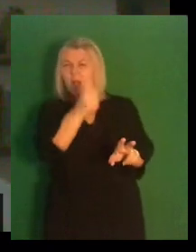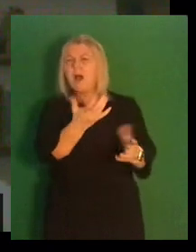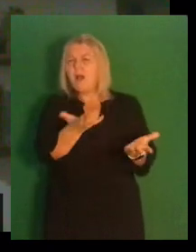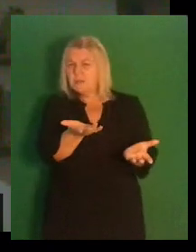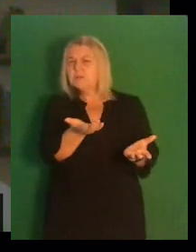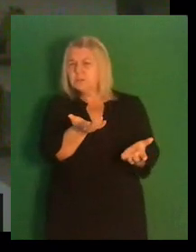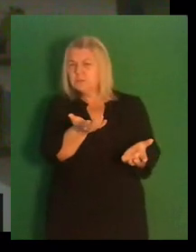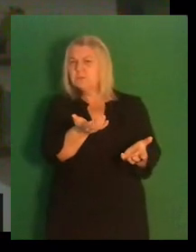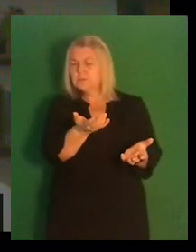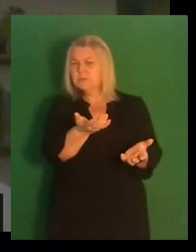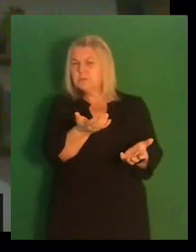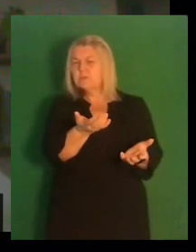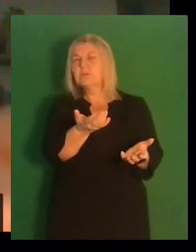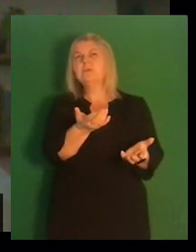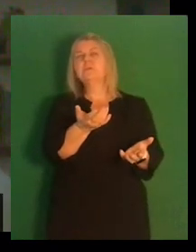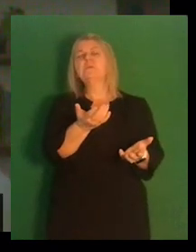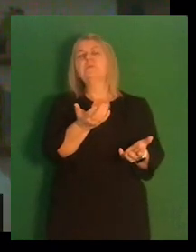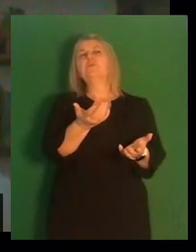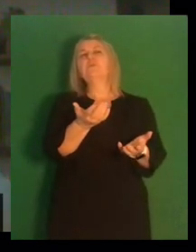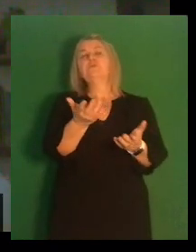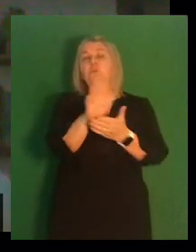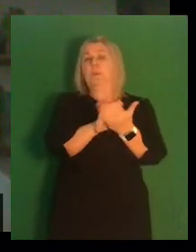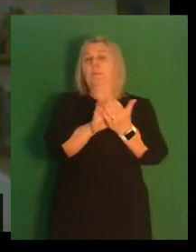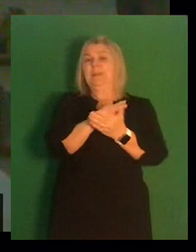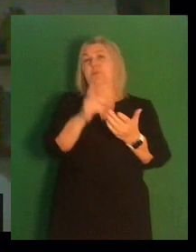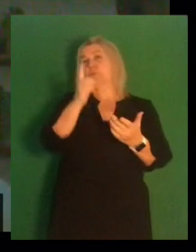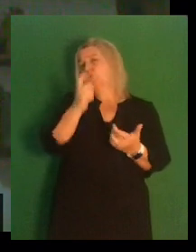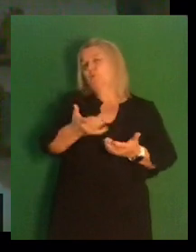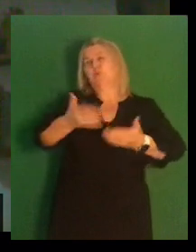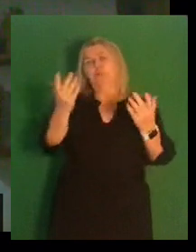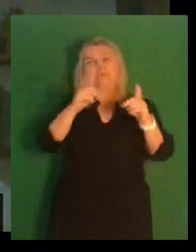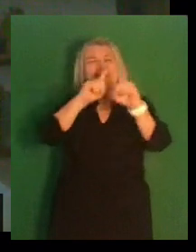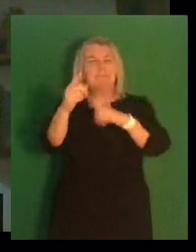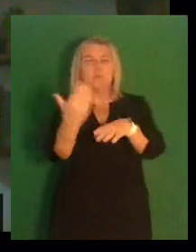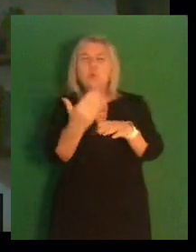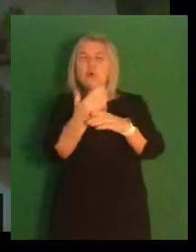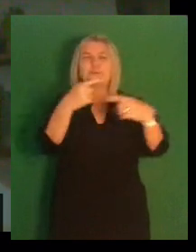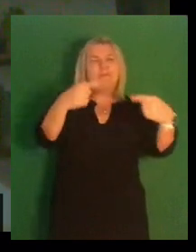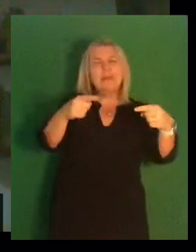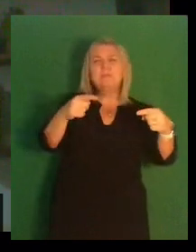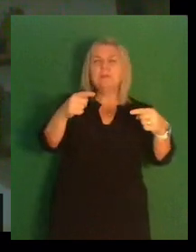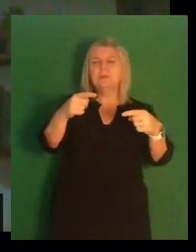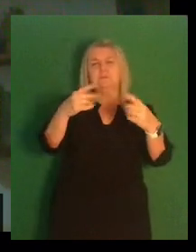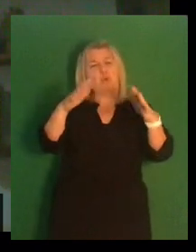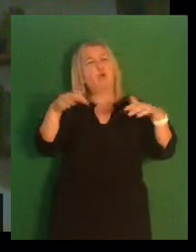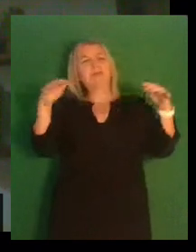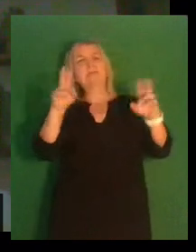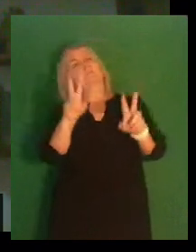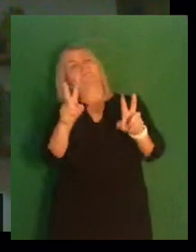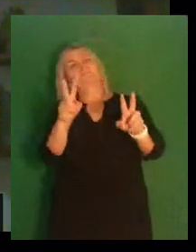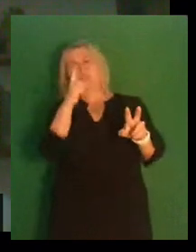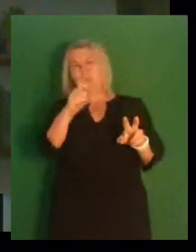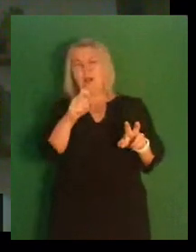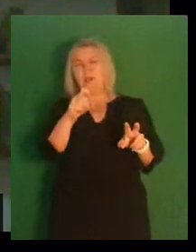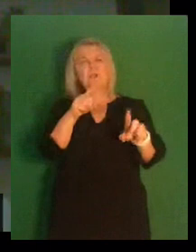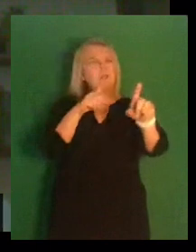to be able to carry the different kinds of works, and so I think there was a very